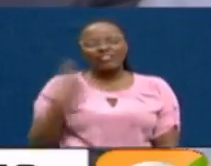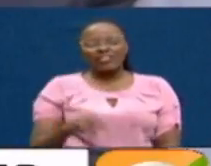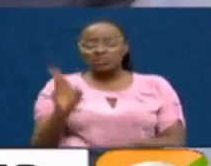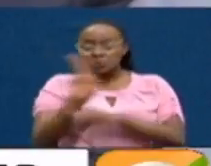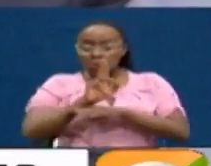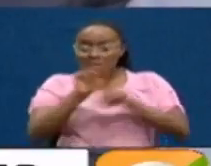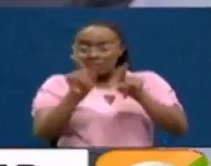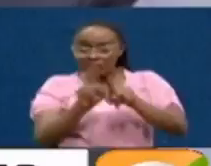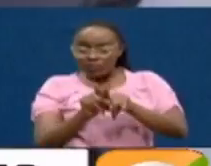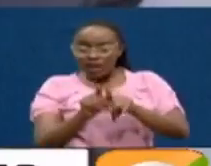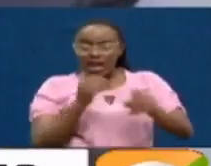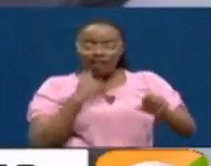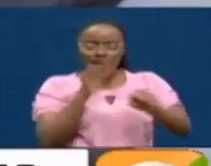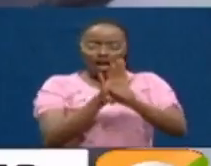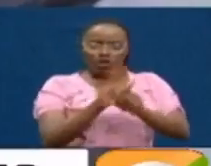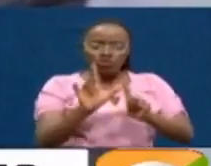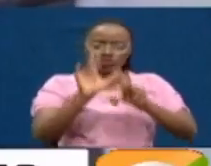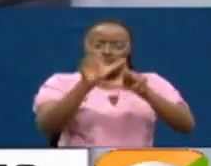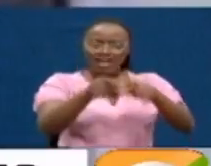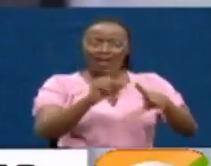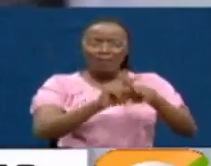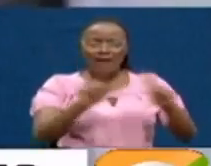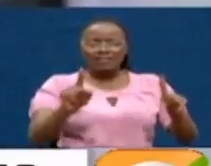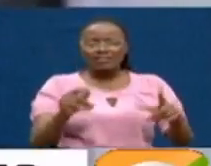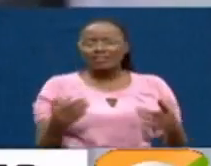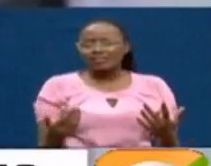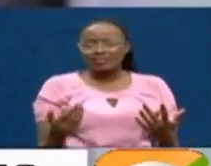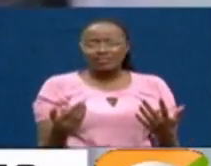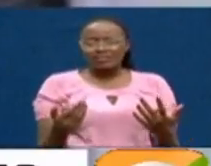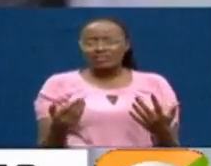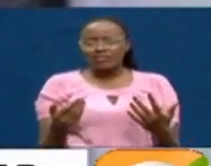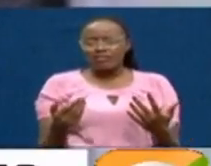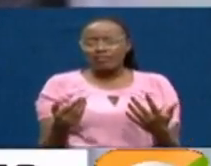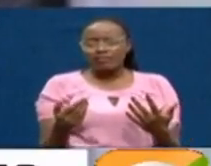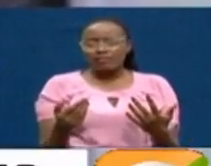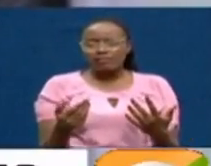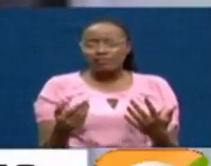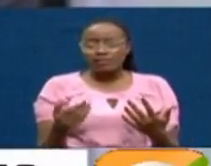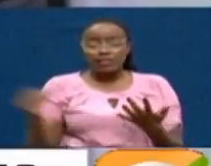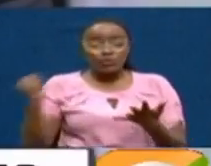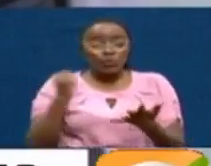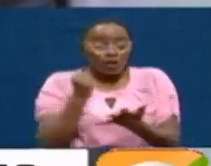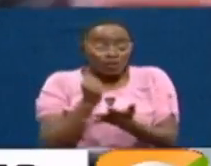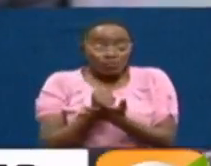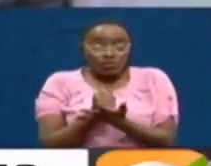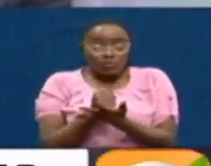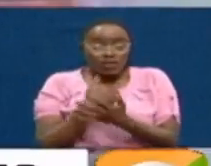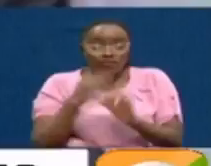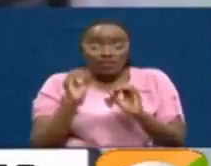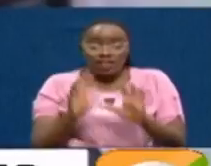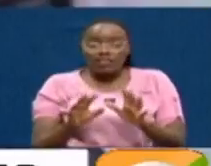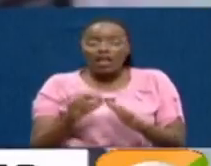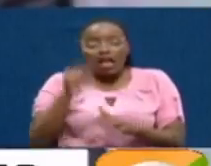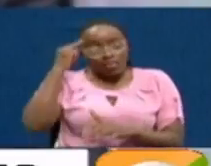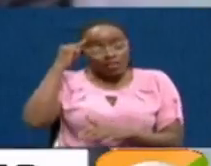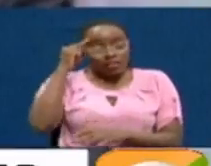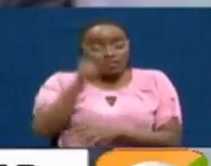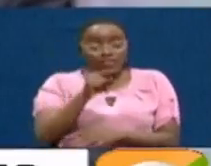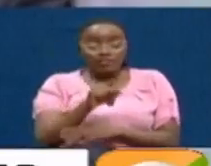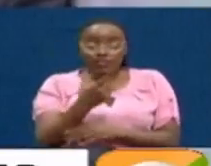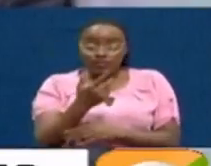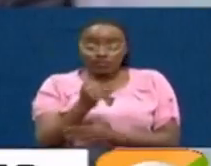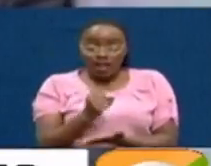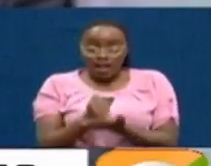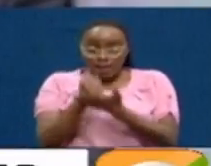right. That you've got so much talent, but you still have it not employed. And I think this is a quick win.